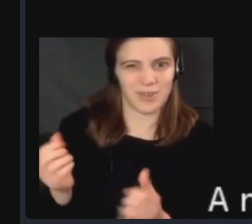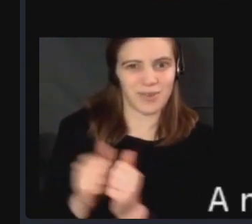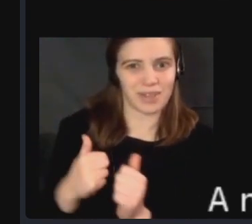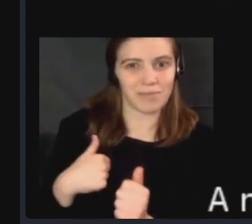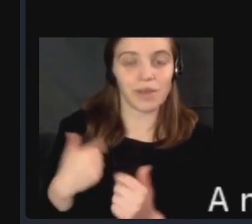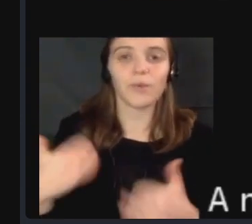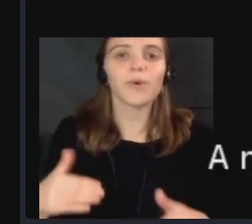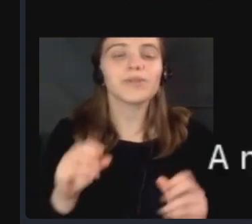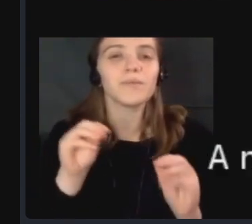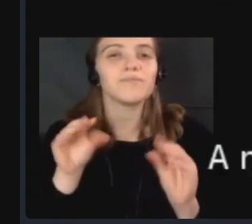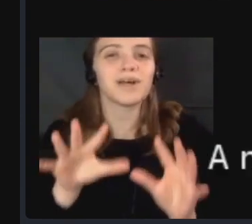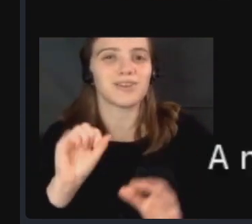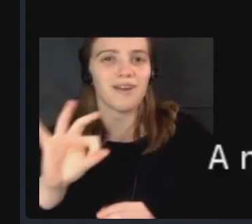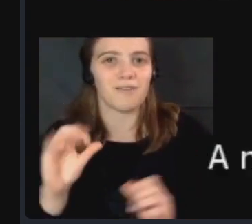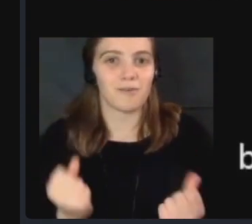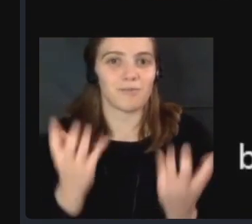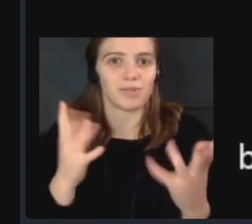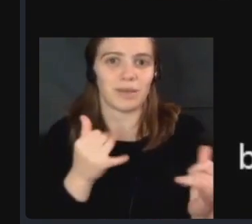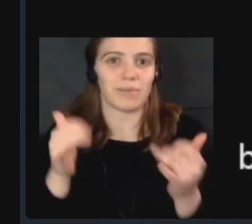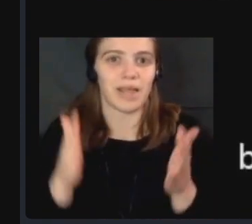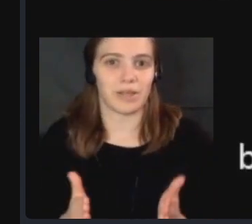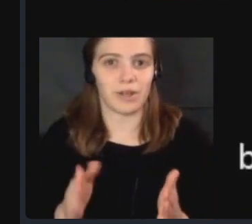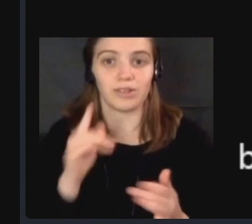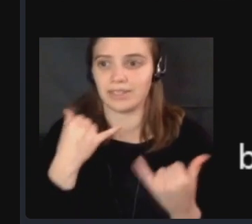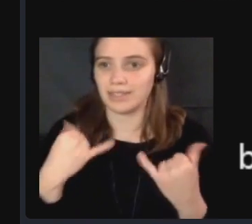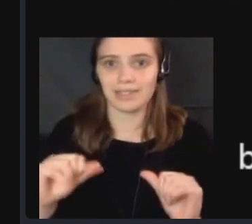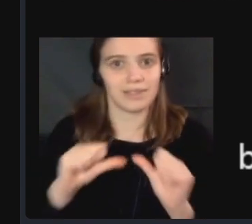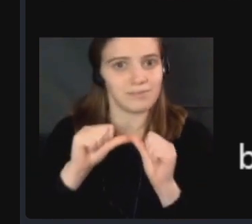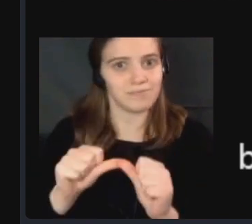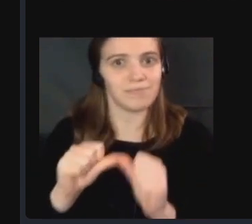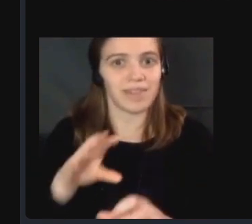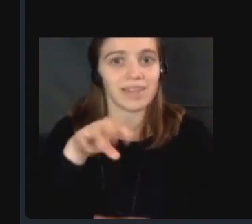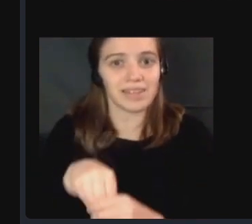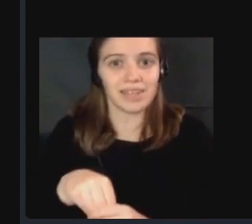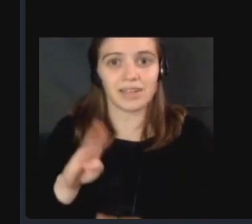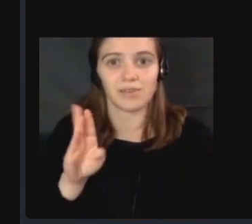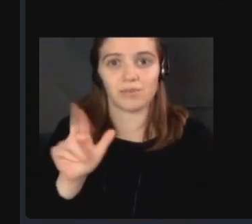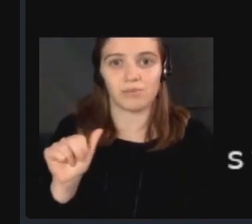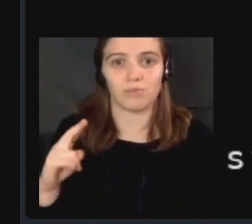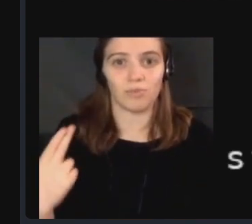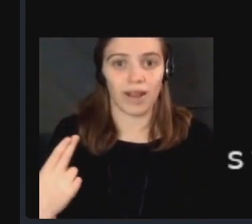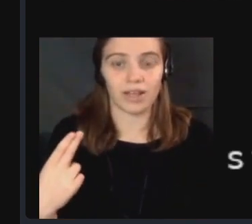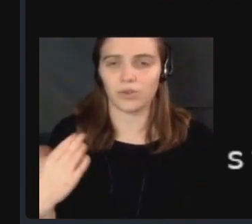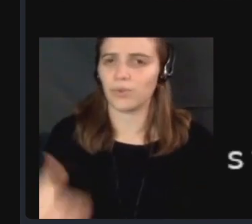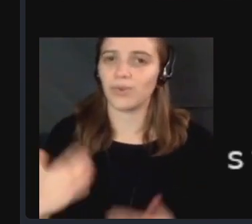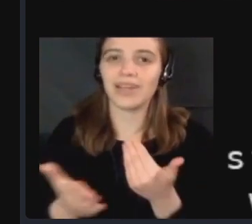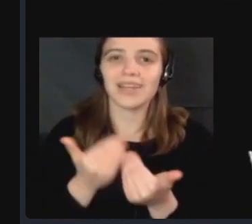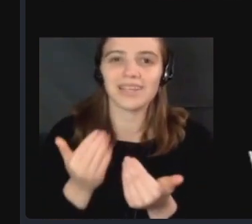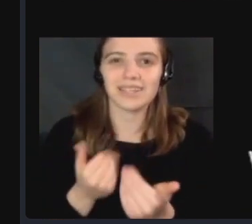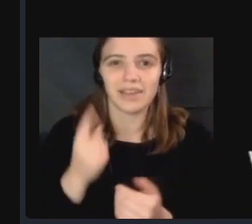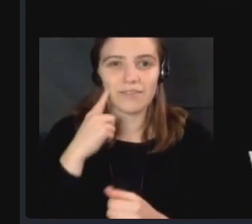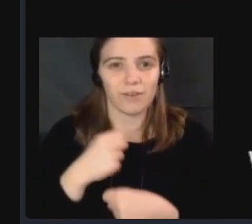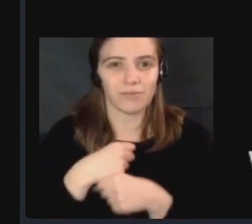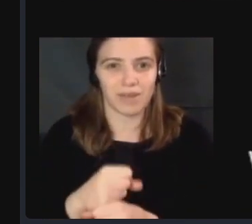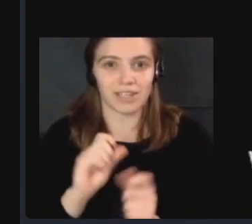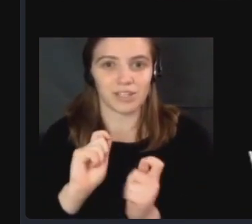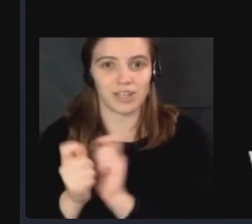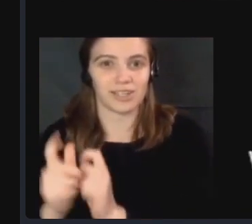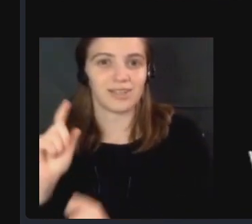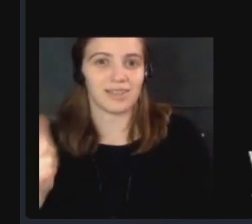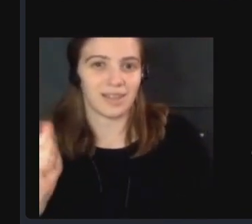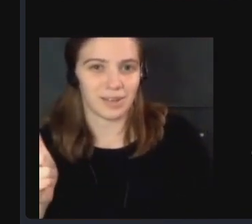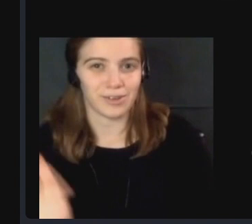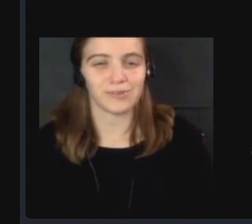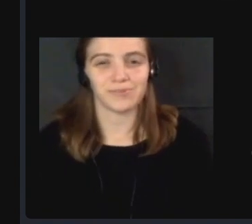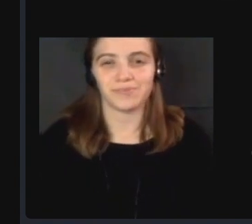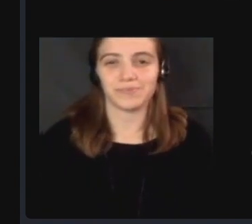multiplayer, it still maintains in the branch, which On makes dirait un peu mon it appli, ouais, easy j'avoue, ils to abusent. then be able to make changes later on, and also to